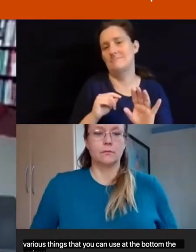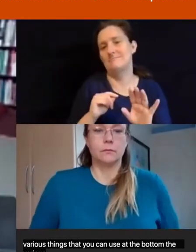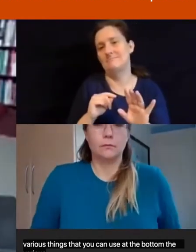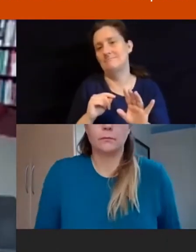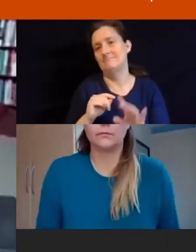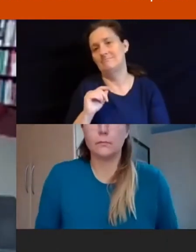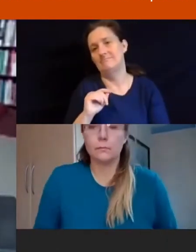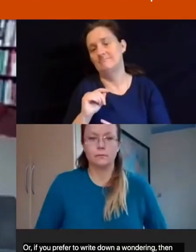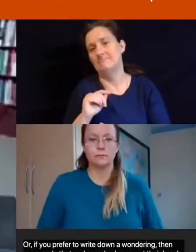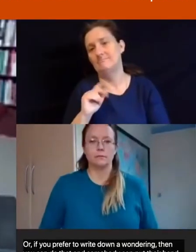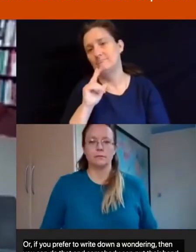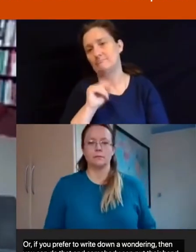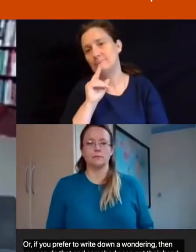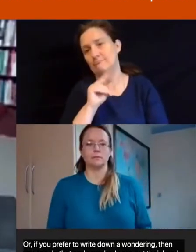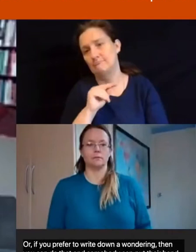it out.